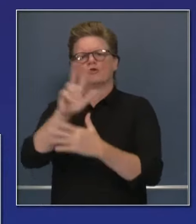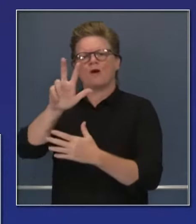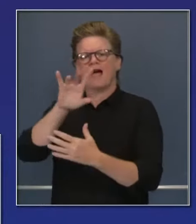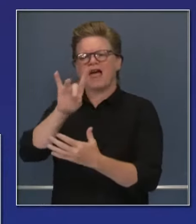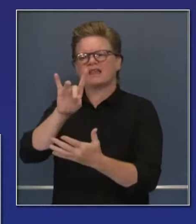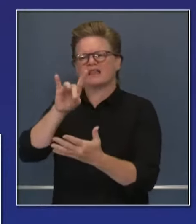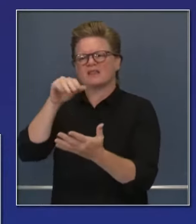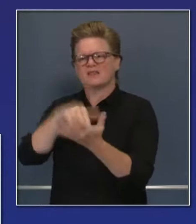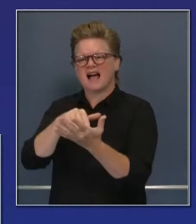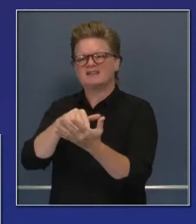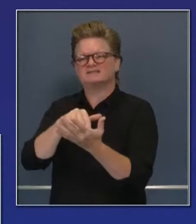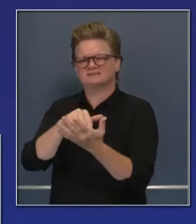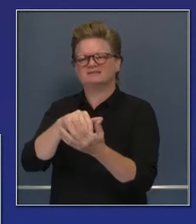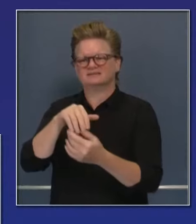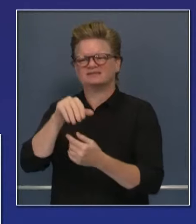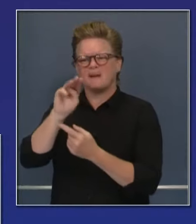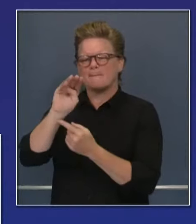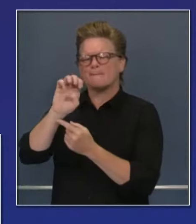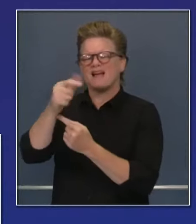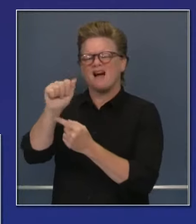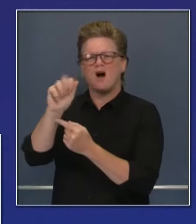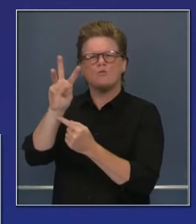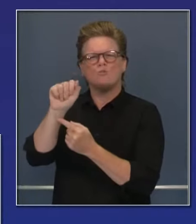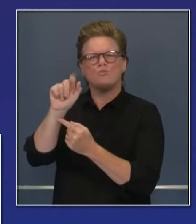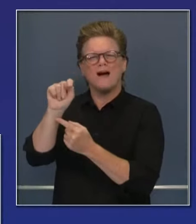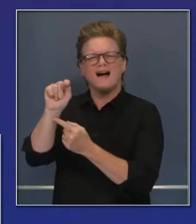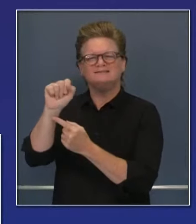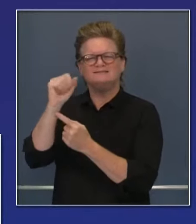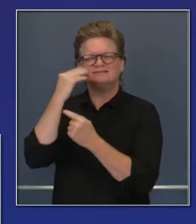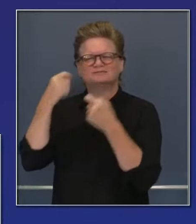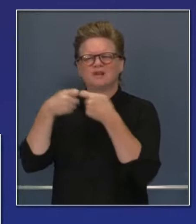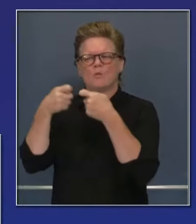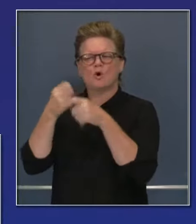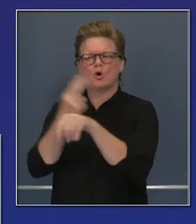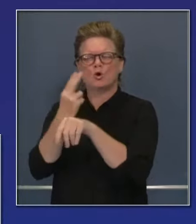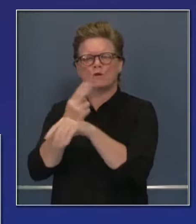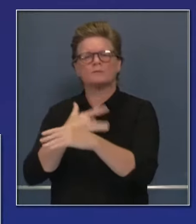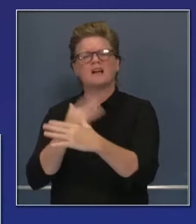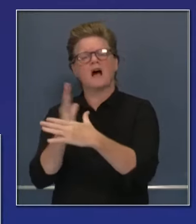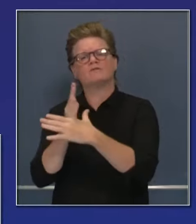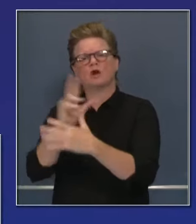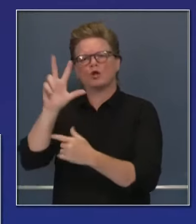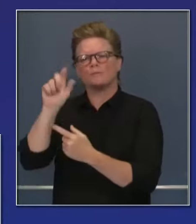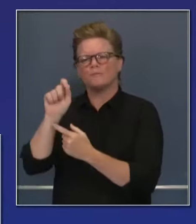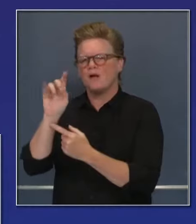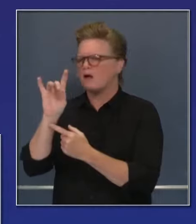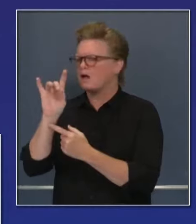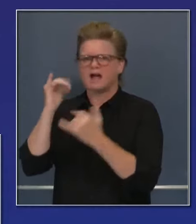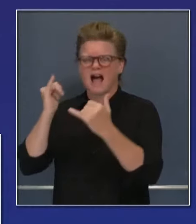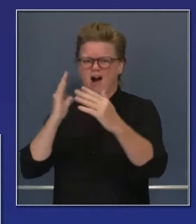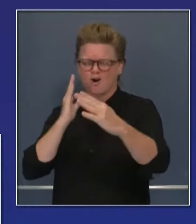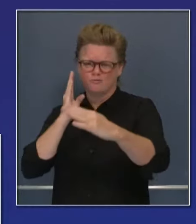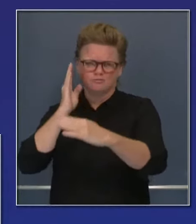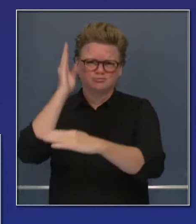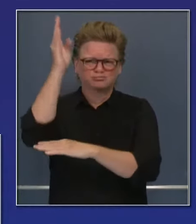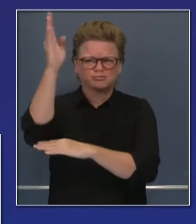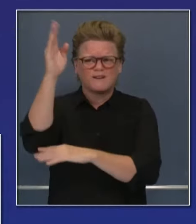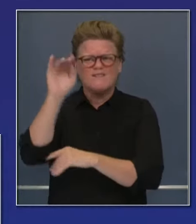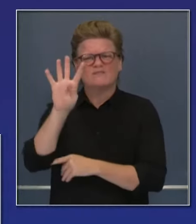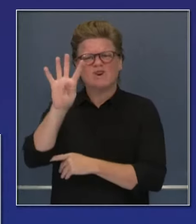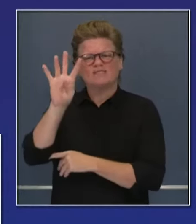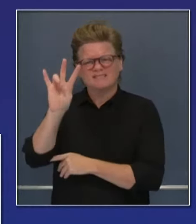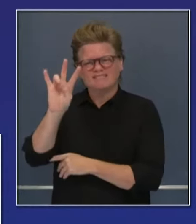peak, 38,000. We went about 47,000 megawatts at peak